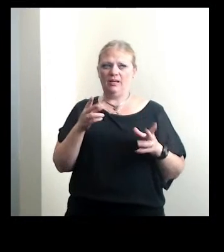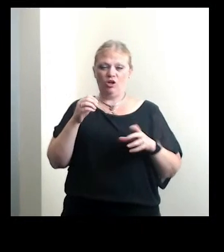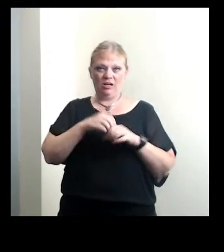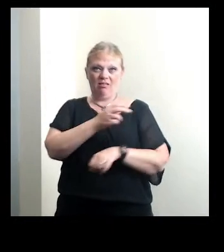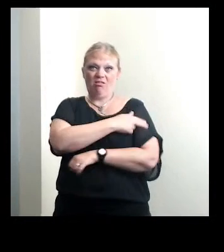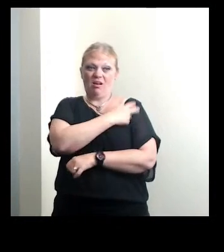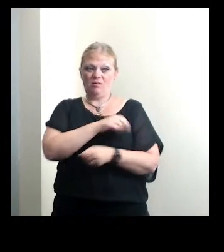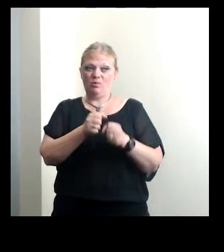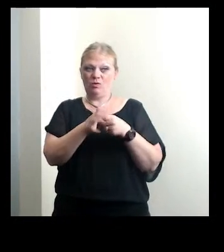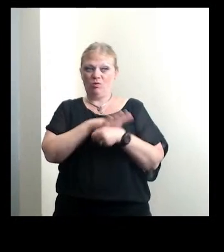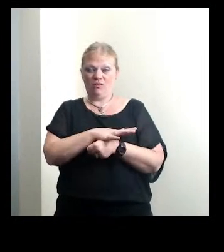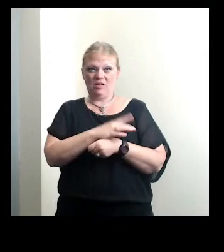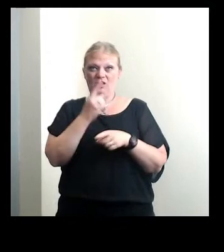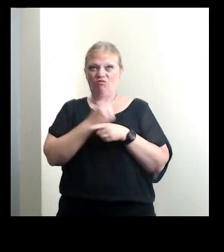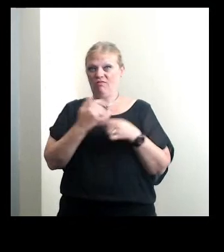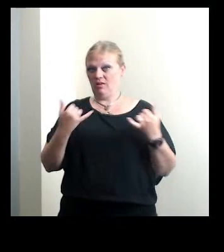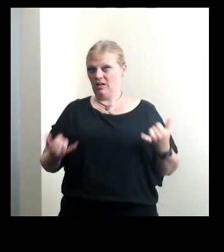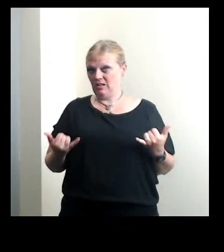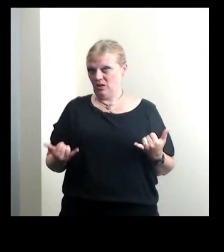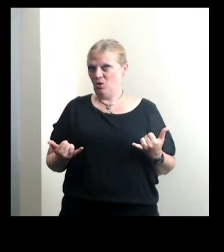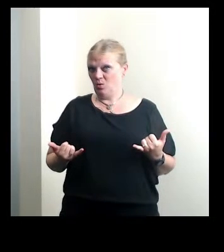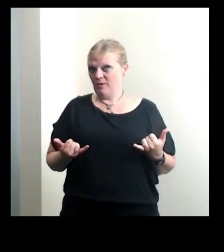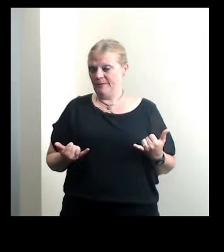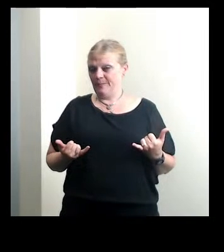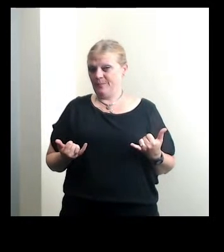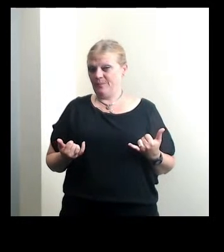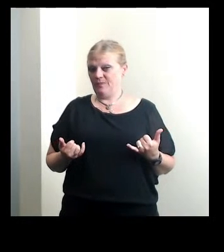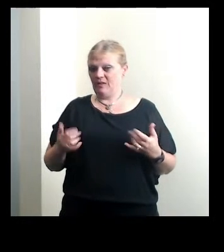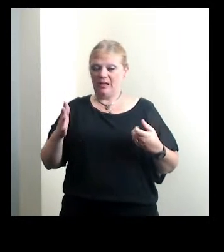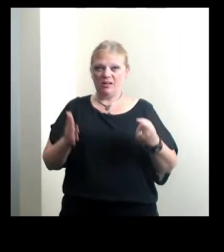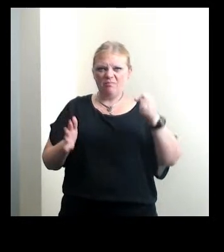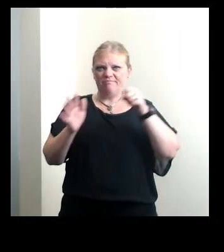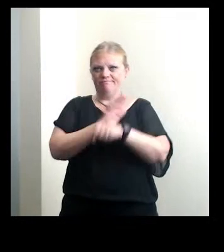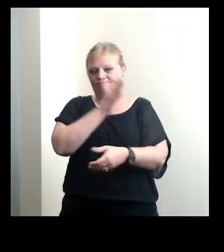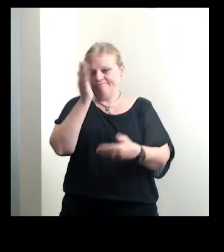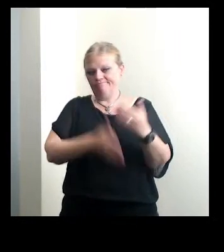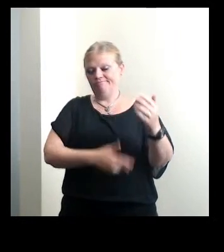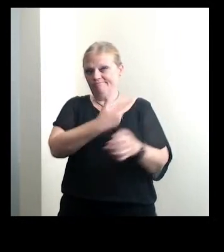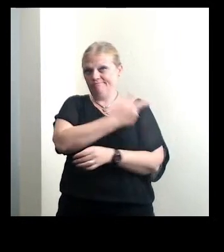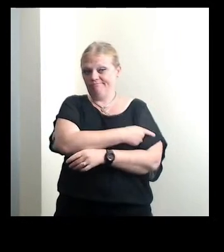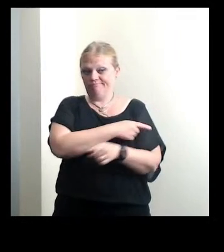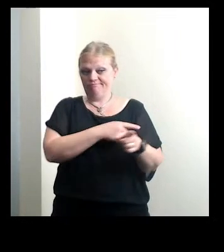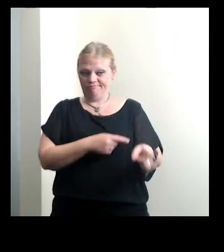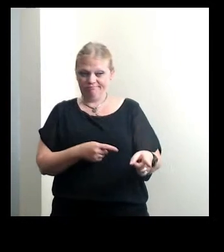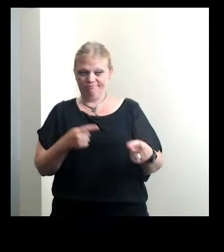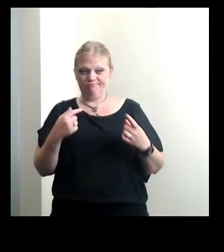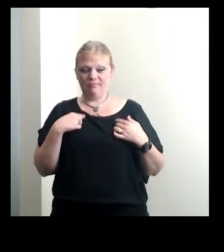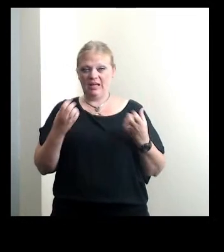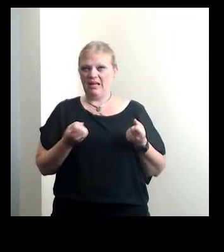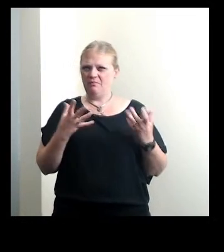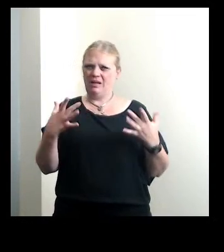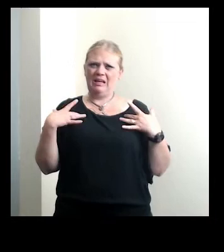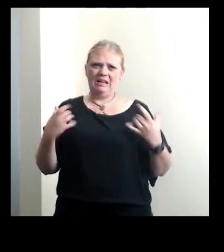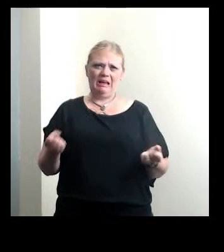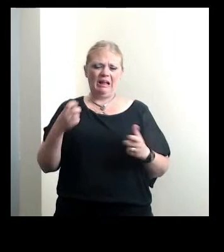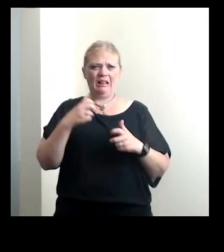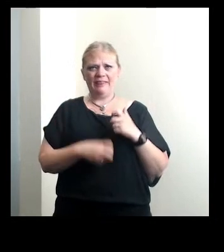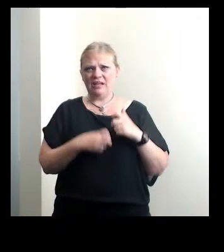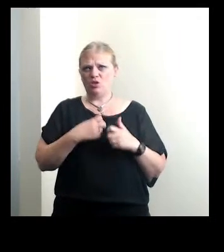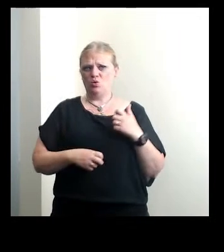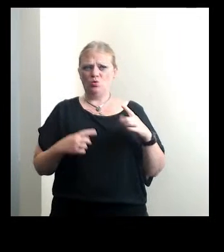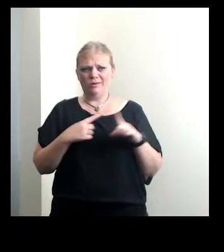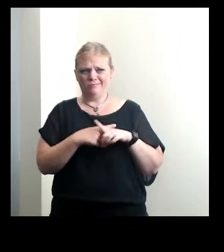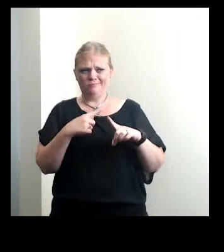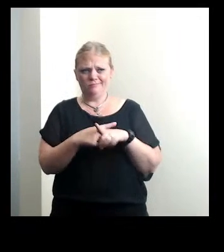with COVID-19 in our Erie County hospitals that have been fully vaccinated, and those who have had many comorbidities that renders